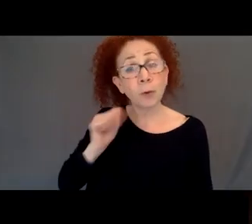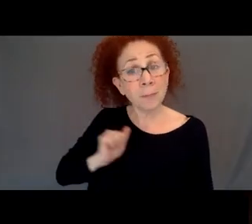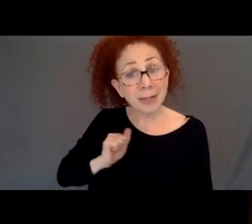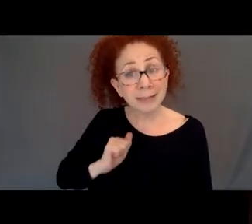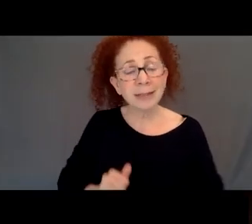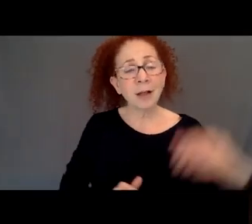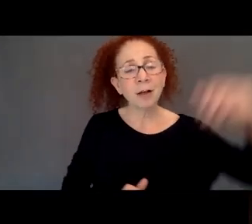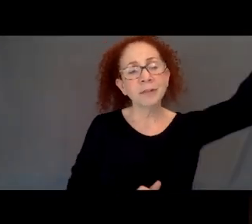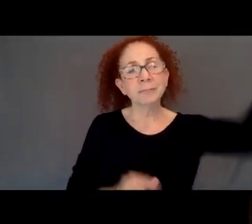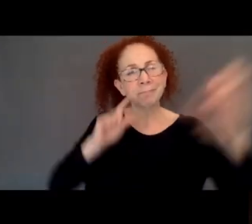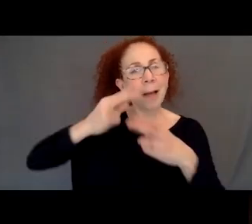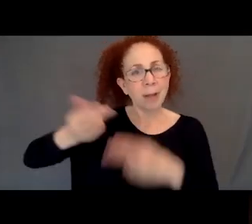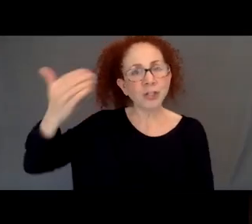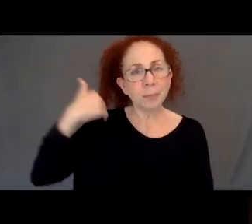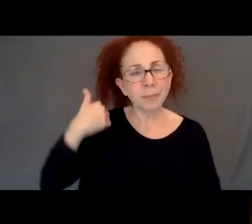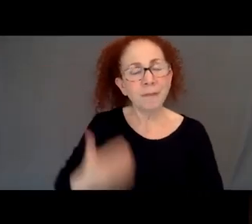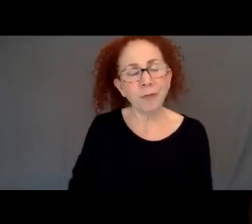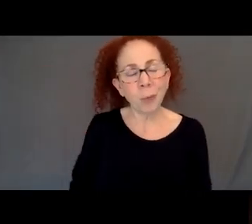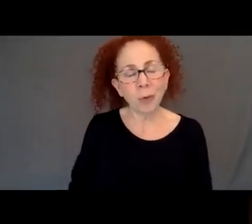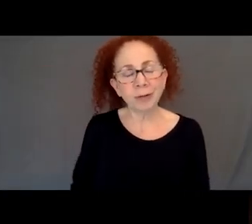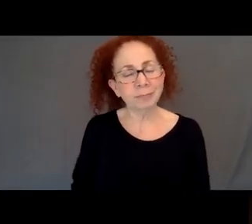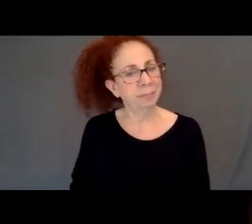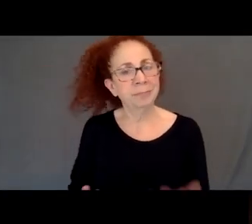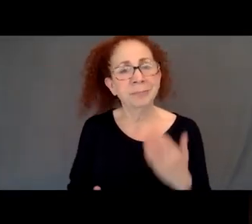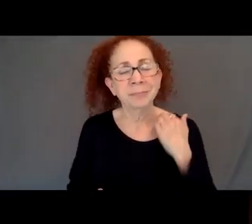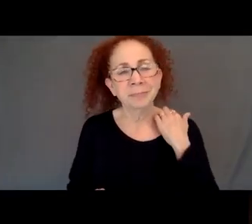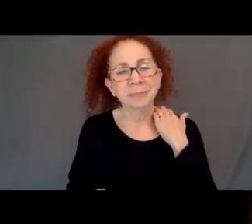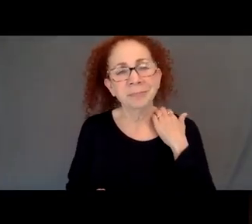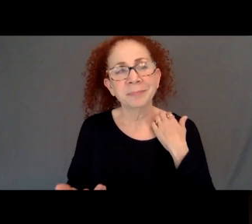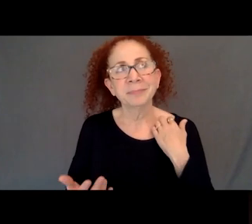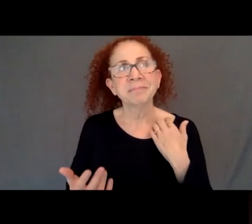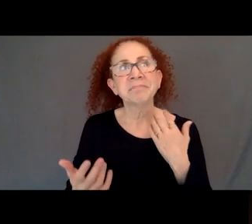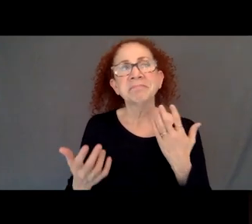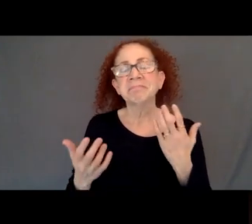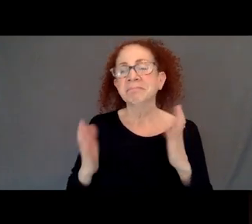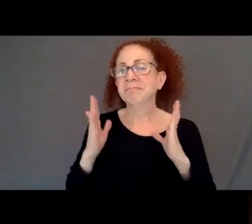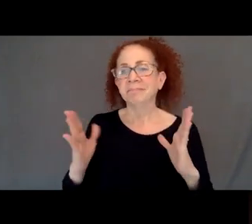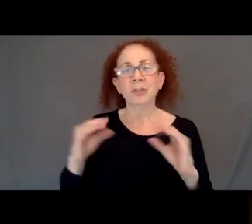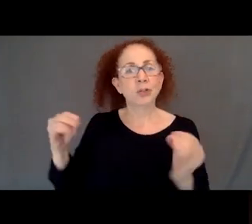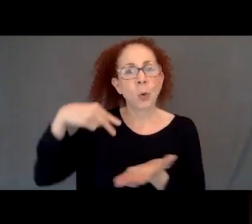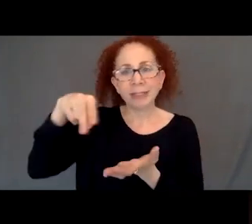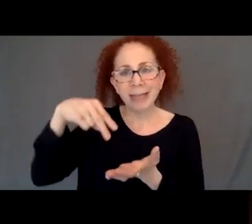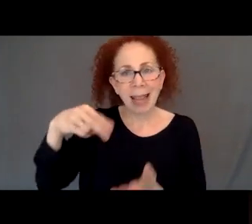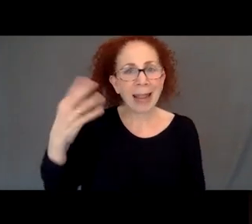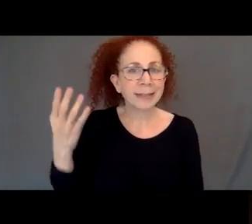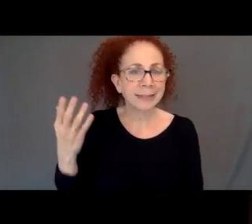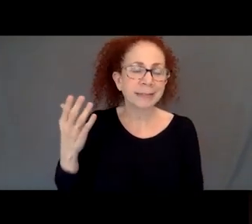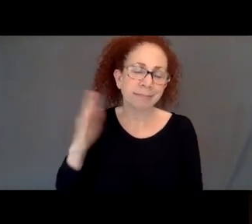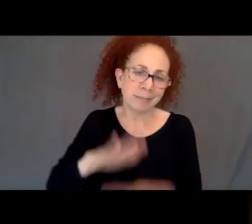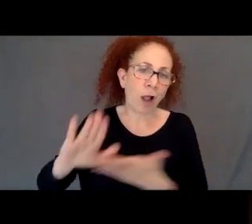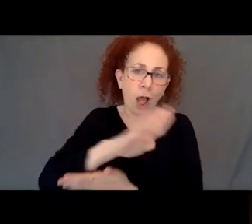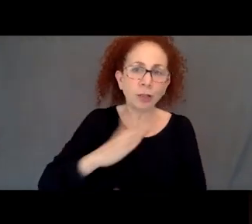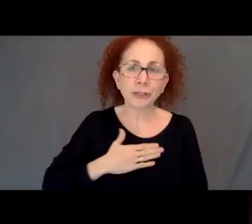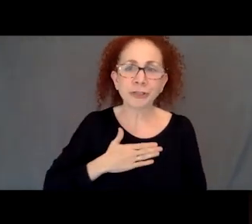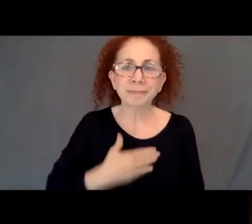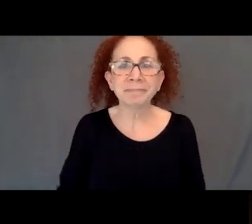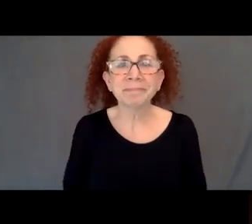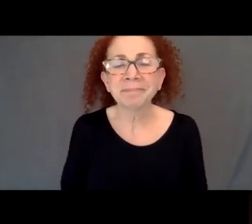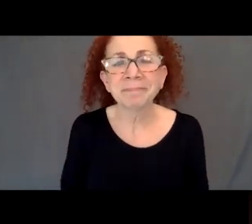For myself, I mentioned it a little bit earlier, a time that I was without dance would have to be when I was in